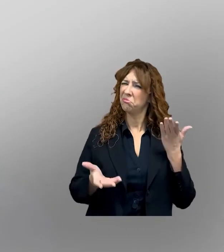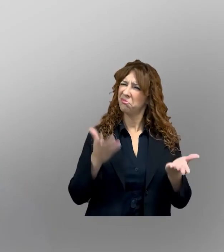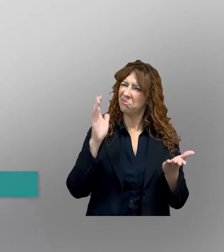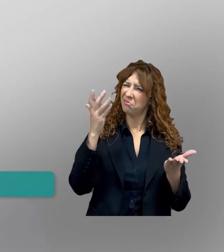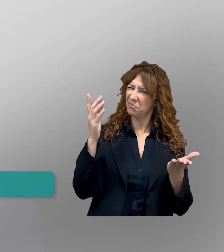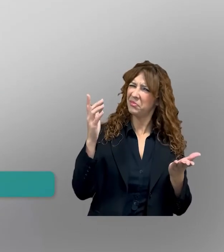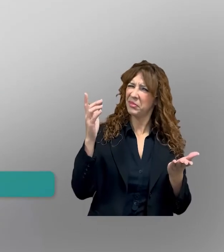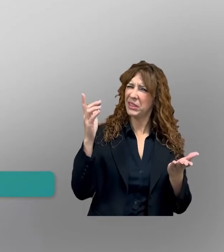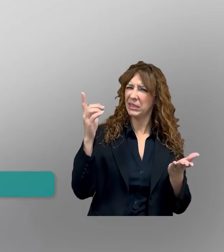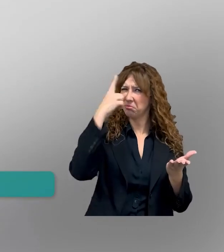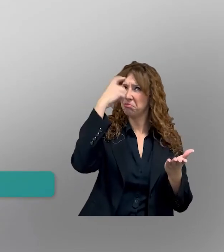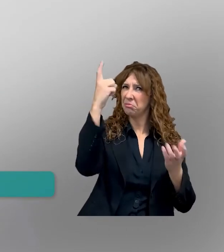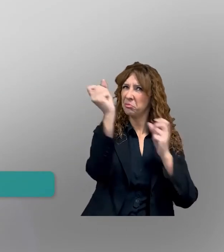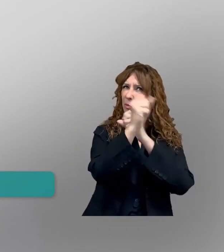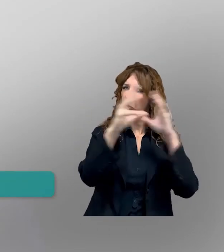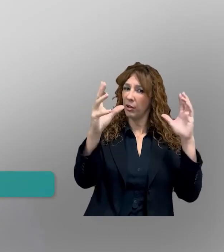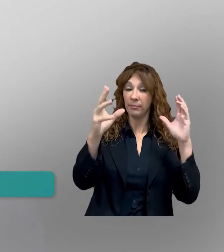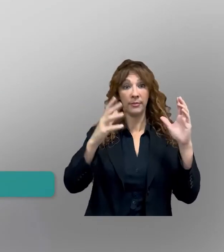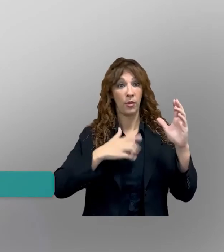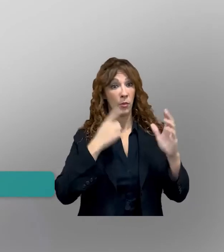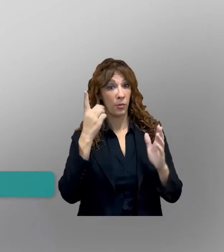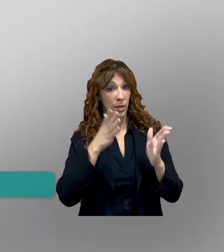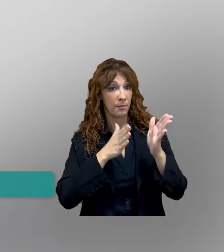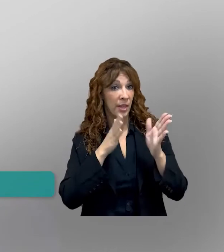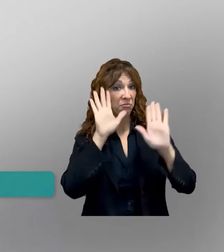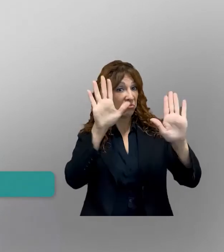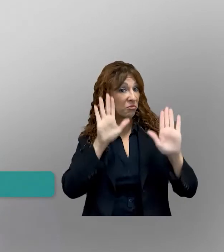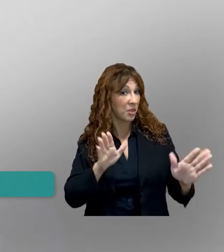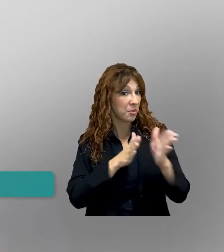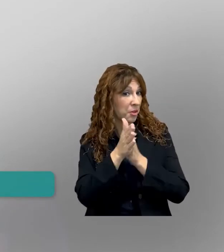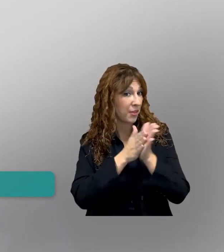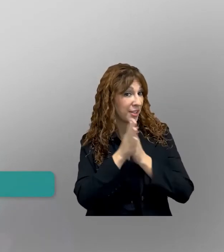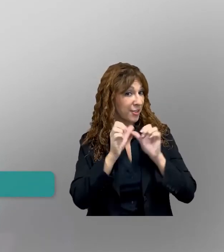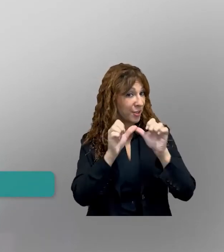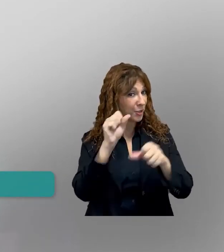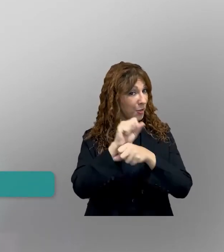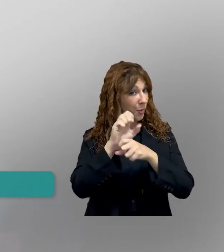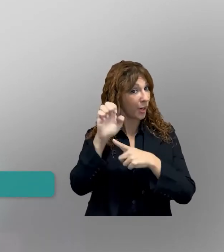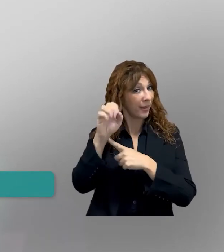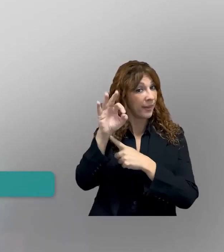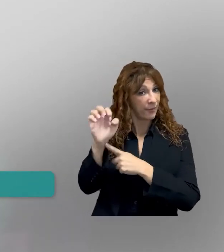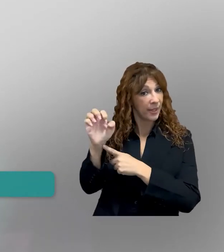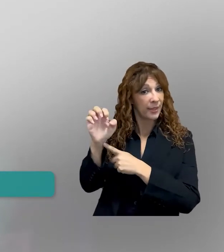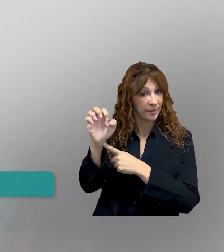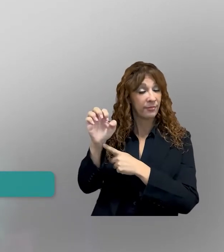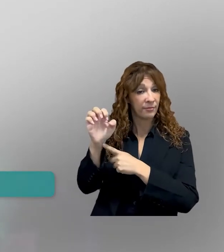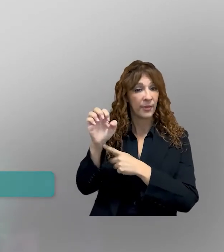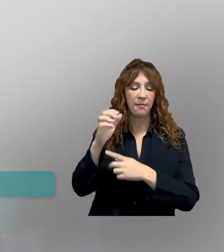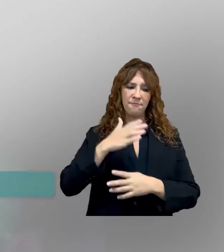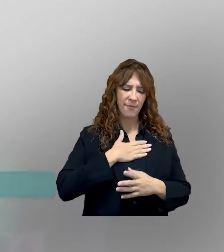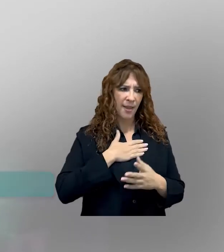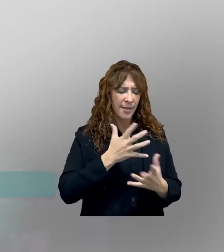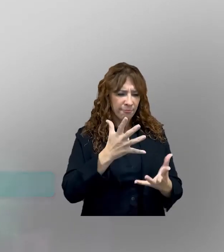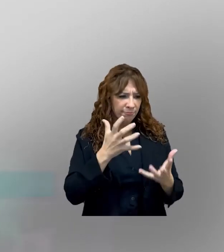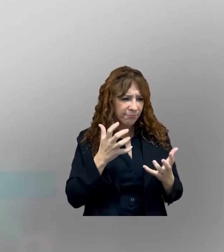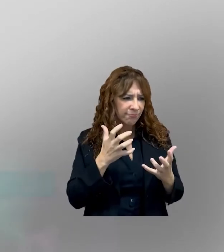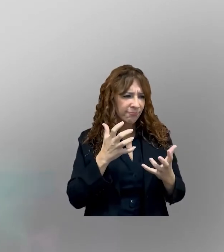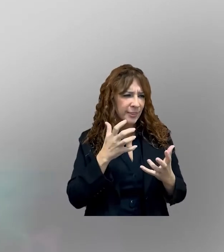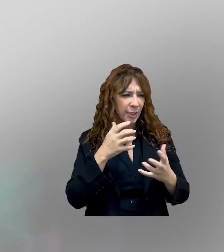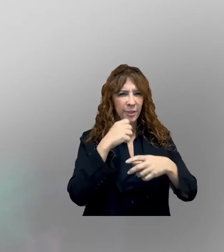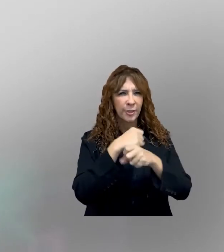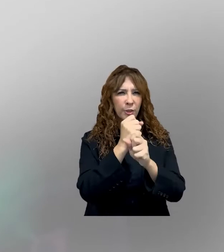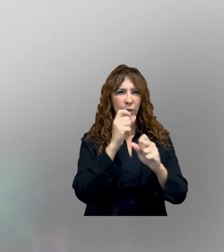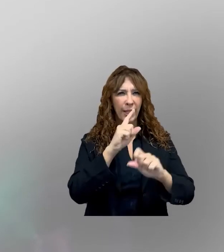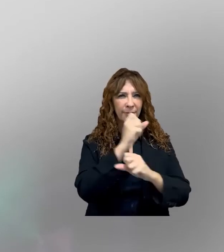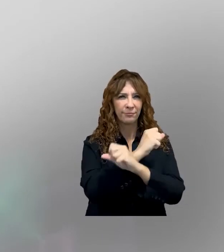As corny as it may sound, one of my greatest motivations for continuing to do this work at EFE is my